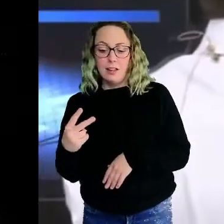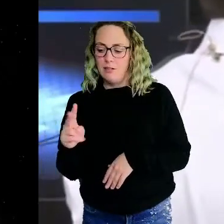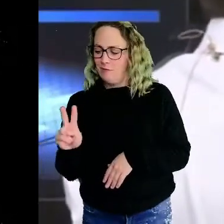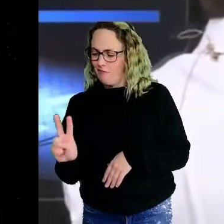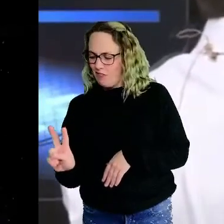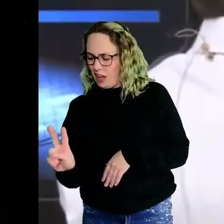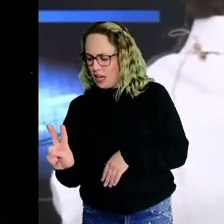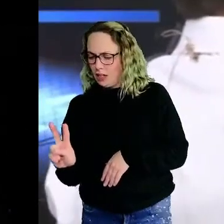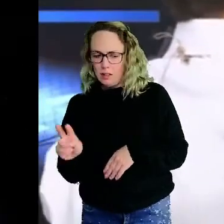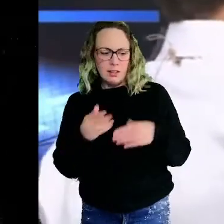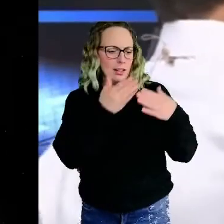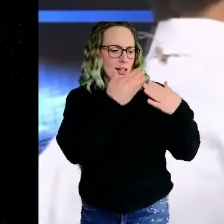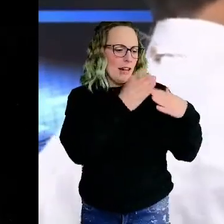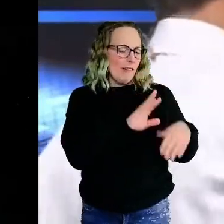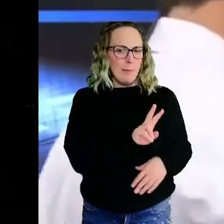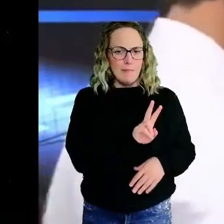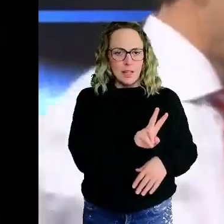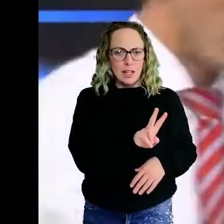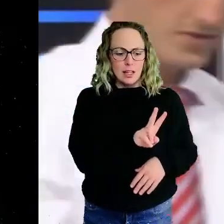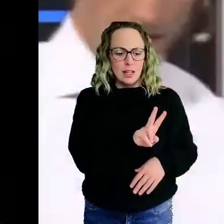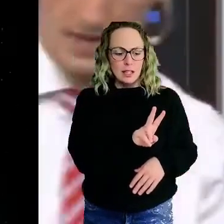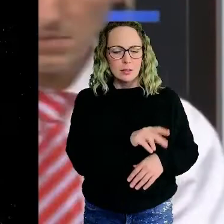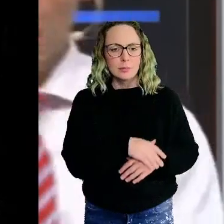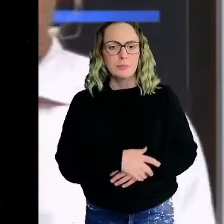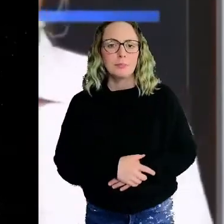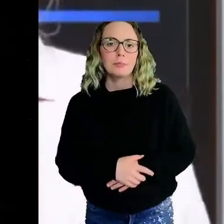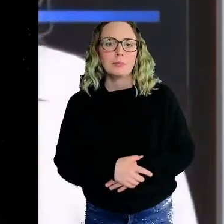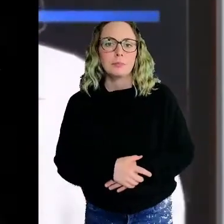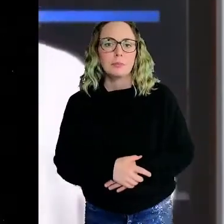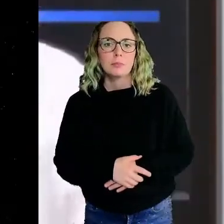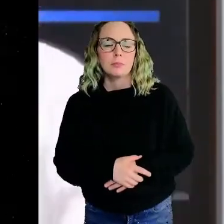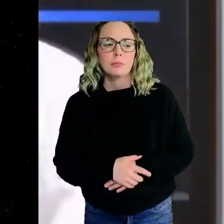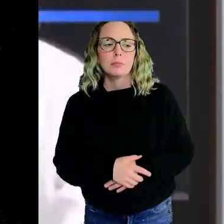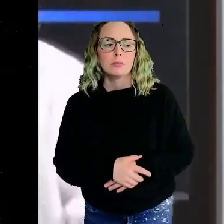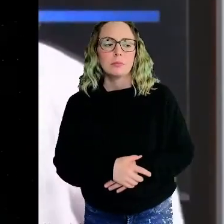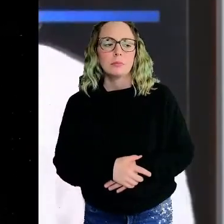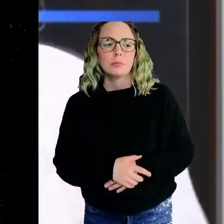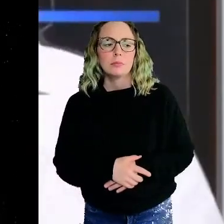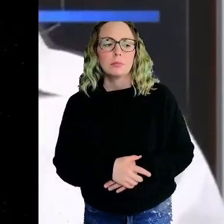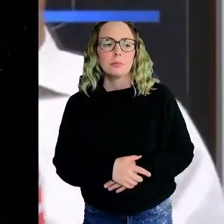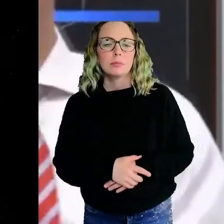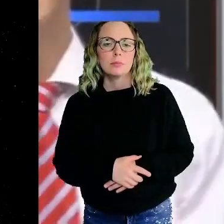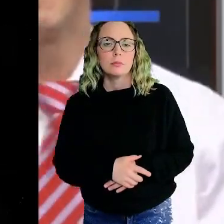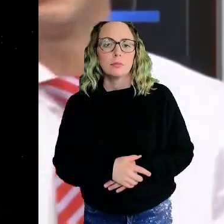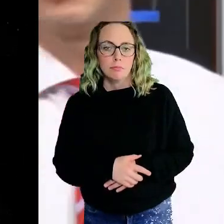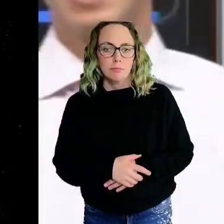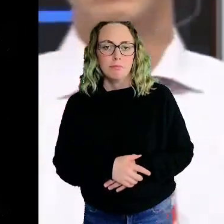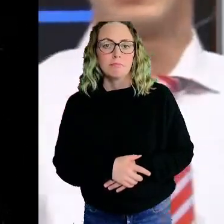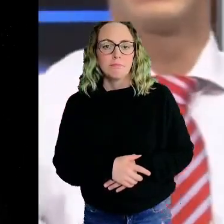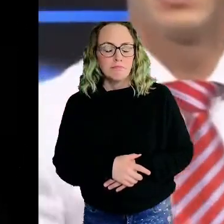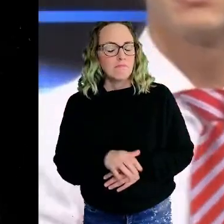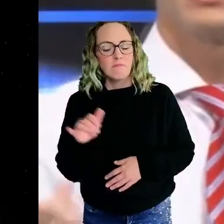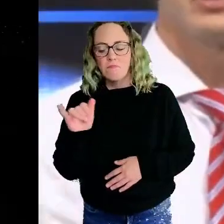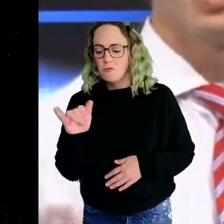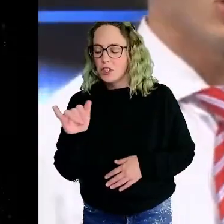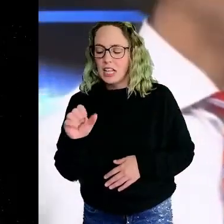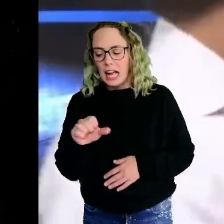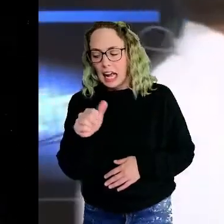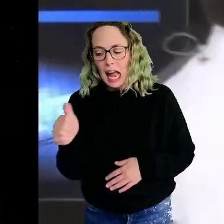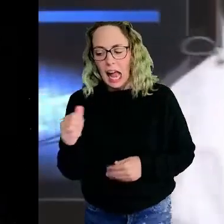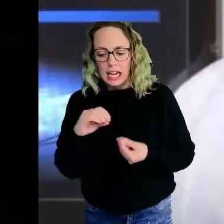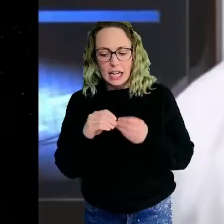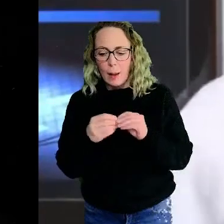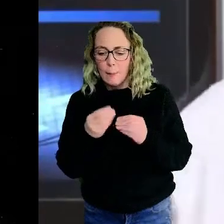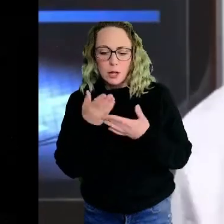to both sides. V divided by V, just like any number divided by itself, is